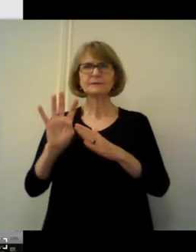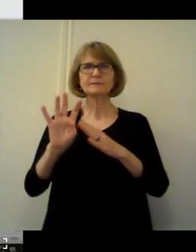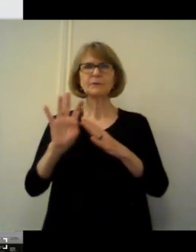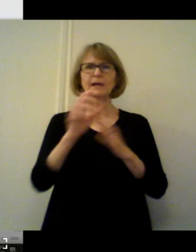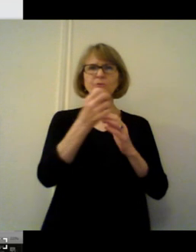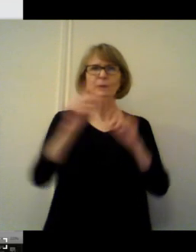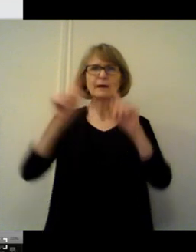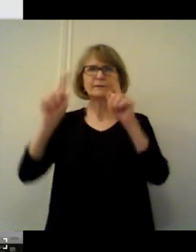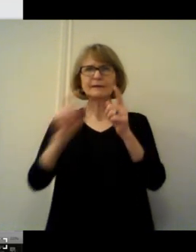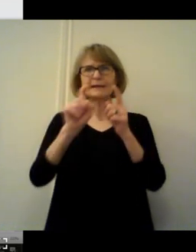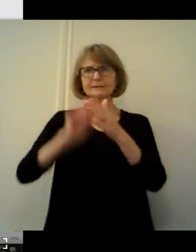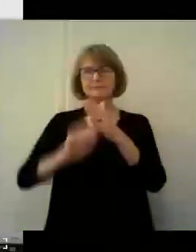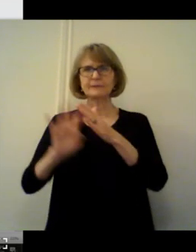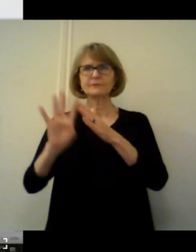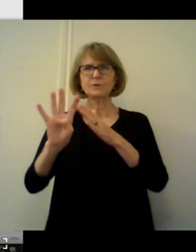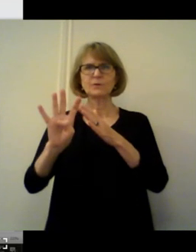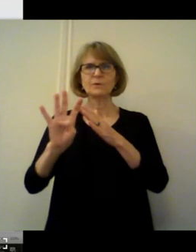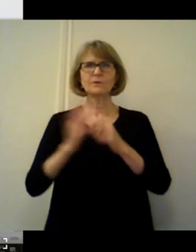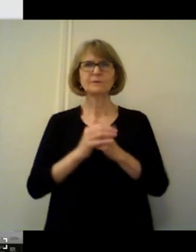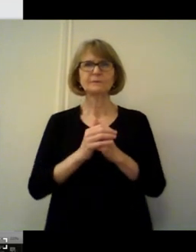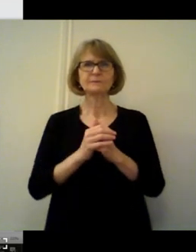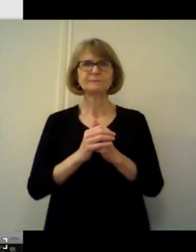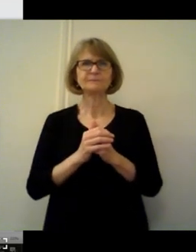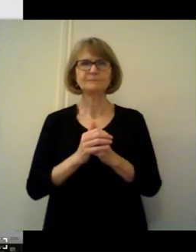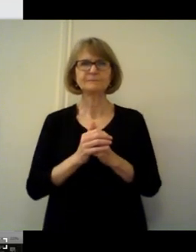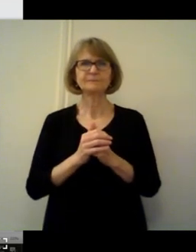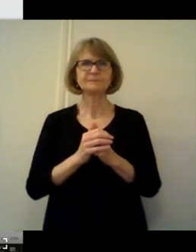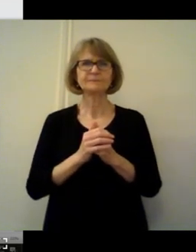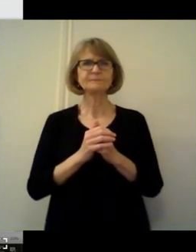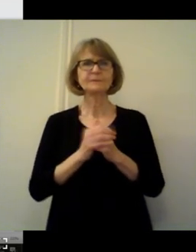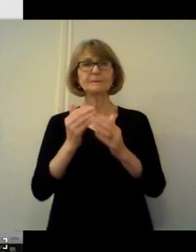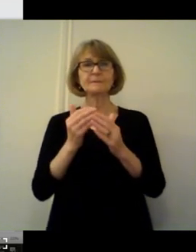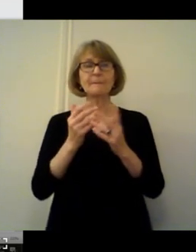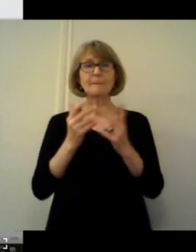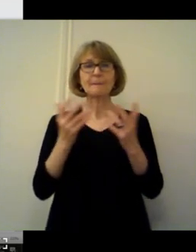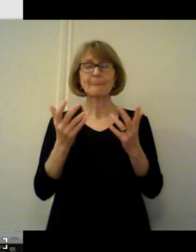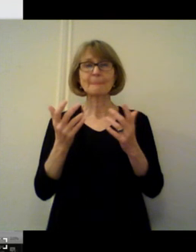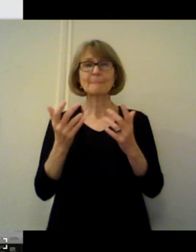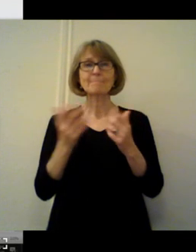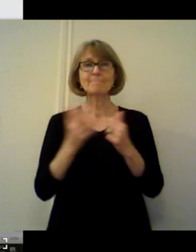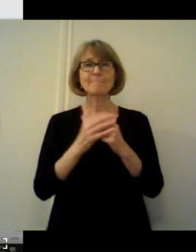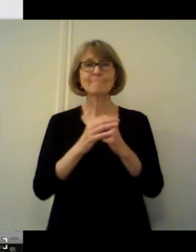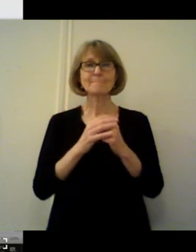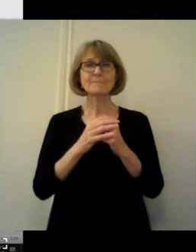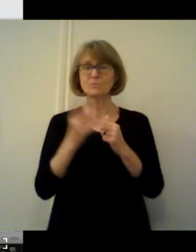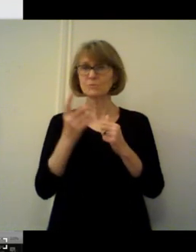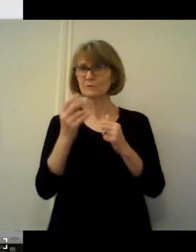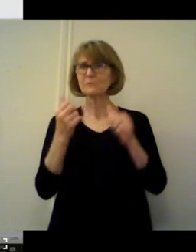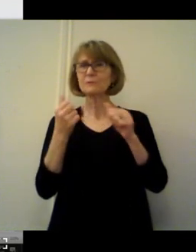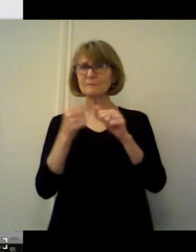Now, we're going to set them equal, but remember, before we do that, what are we going to have to do with this? What is it called, this